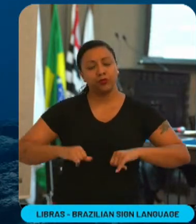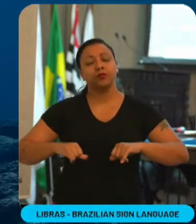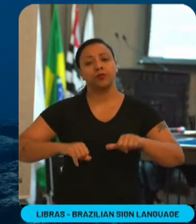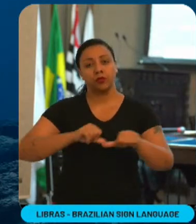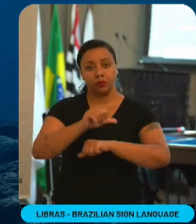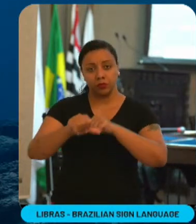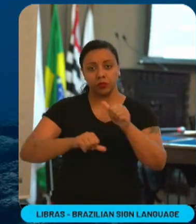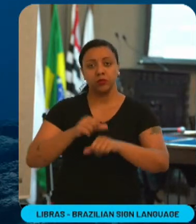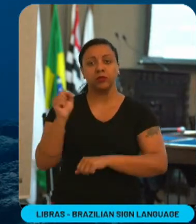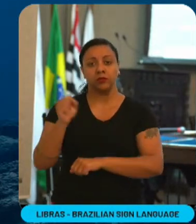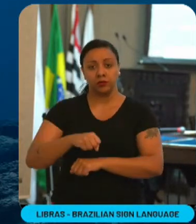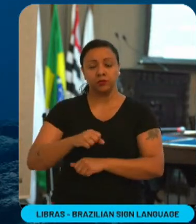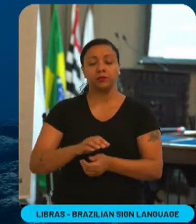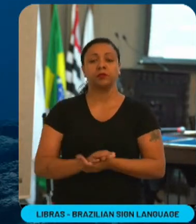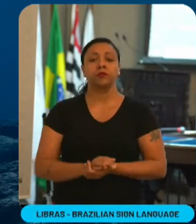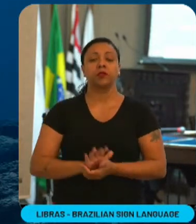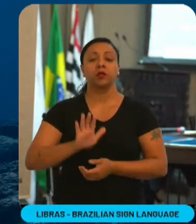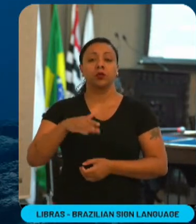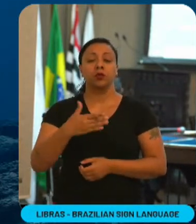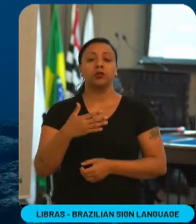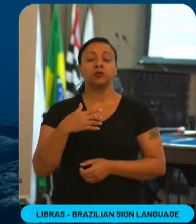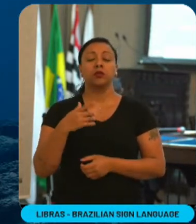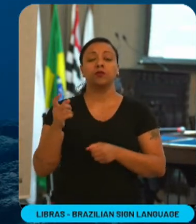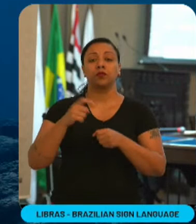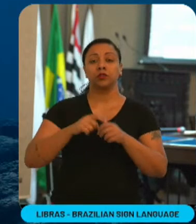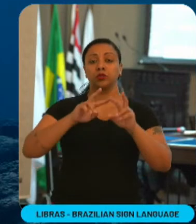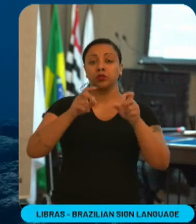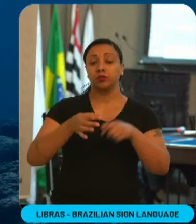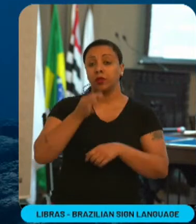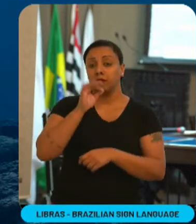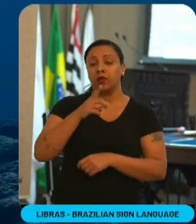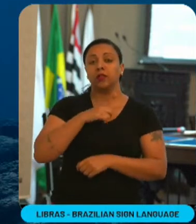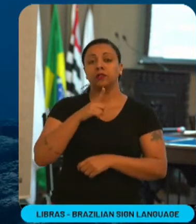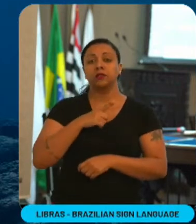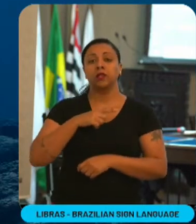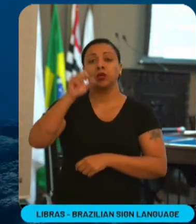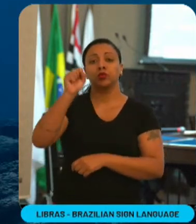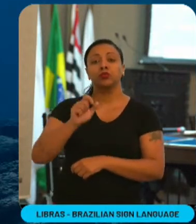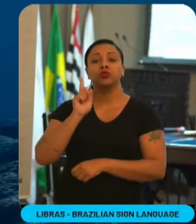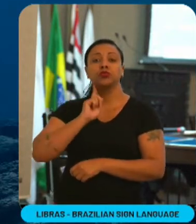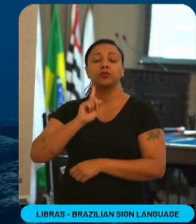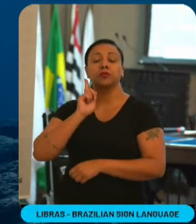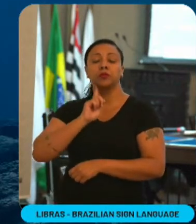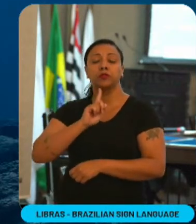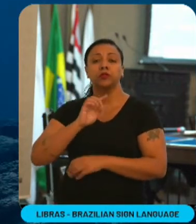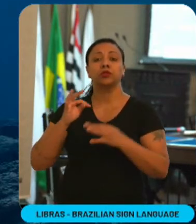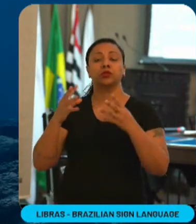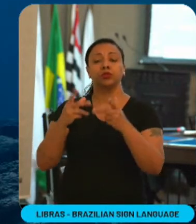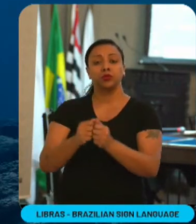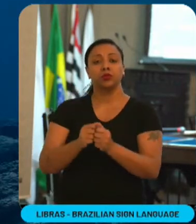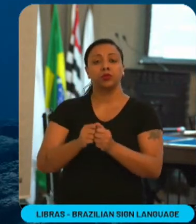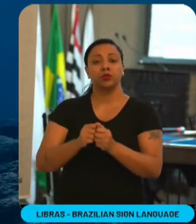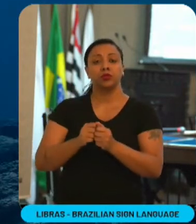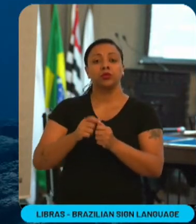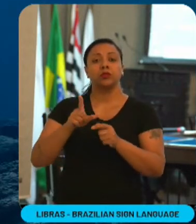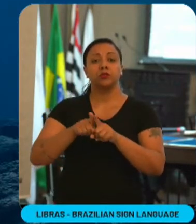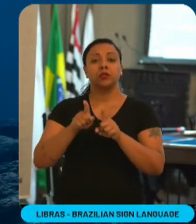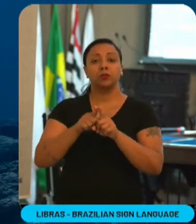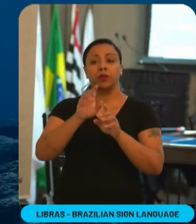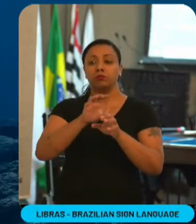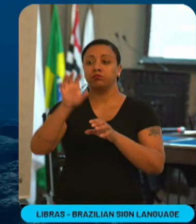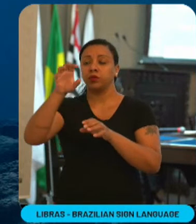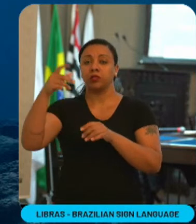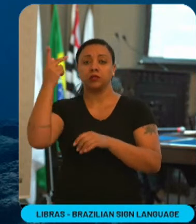can suffer very significant changes. So going back to coffee, we have in the southern part